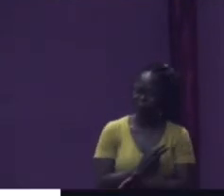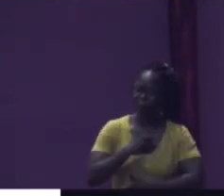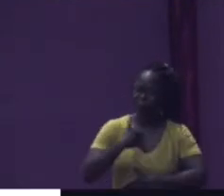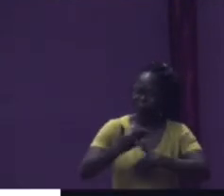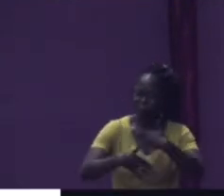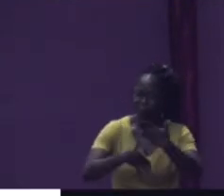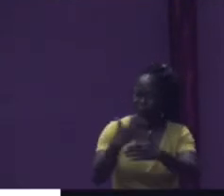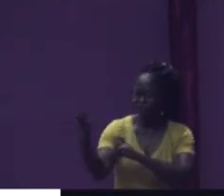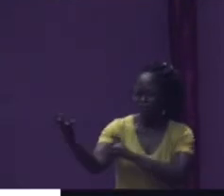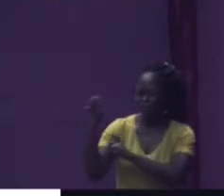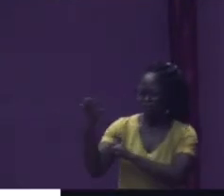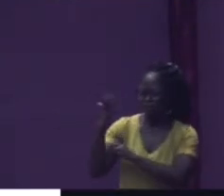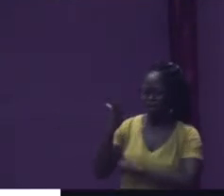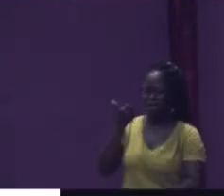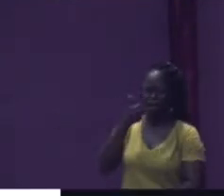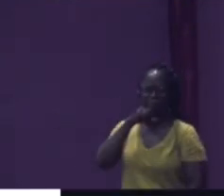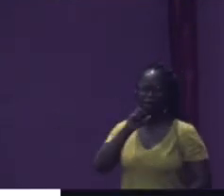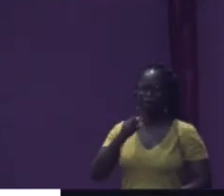did.